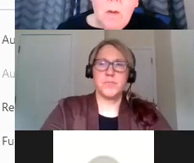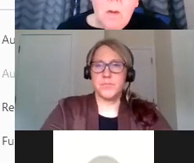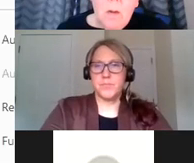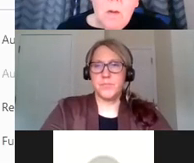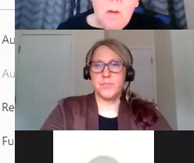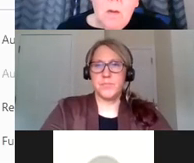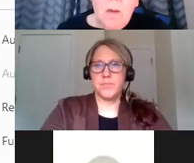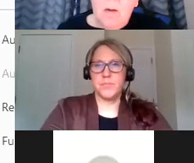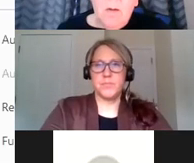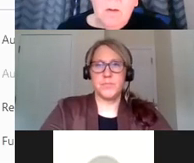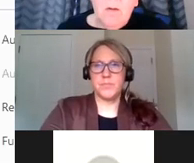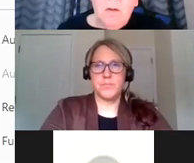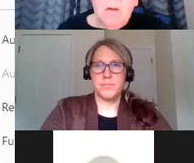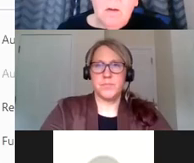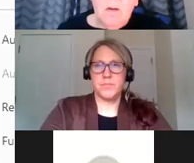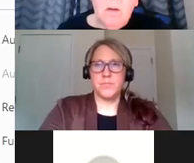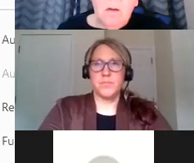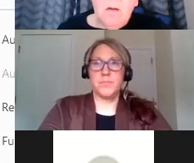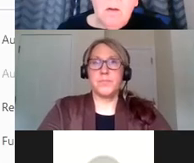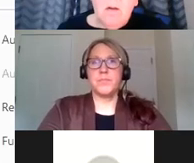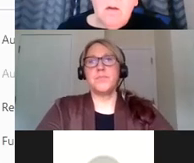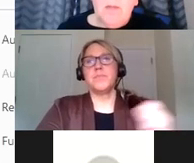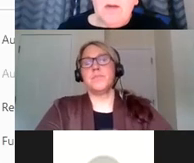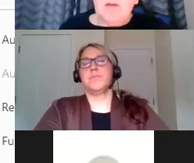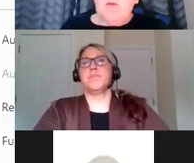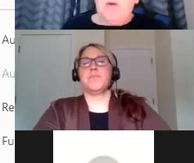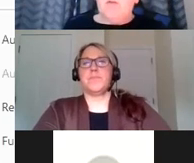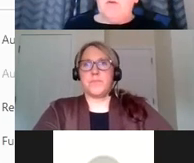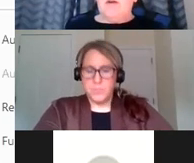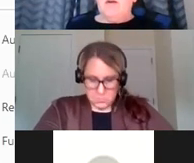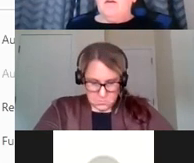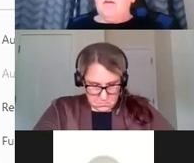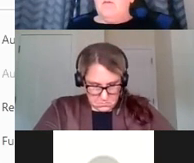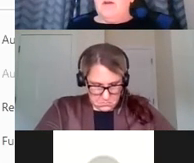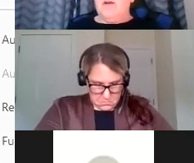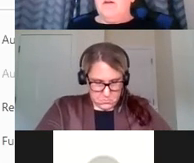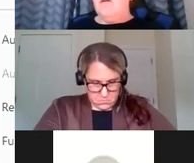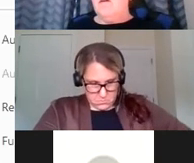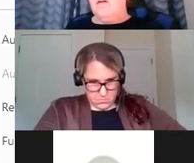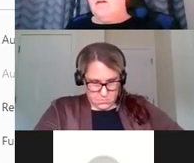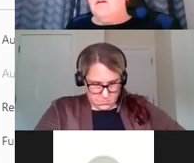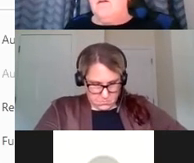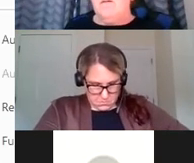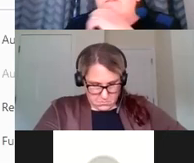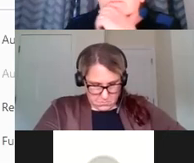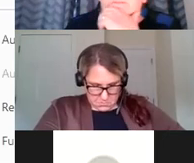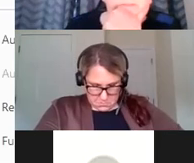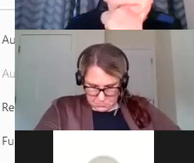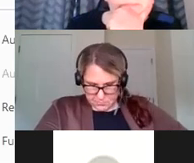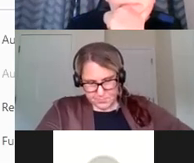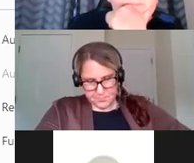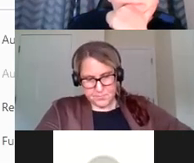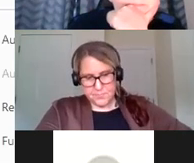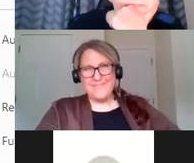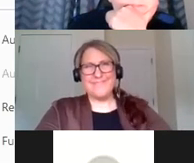wouldn't do that. I would actually right click it and do tag as background. Because otherwise you will get you will get an error. Okay, good to know.